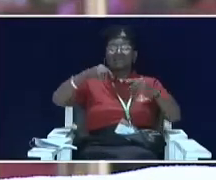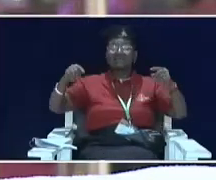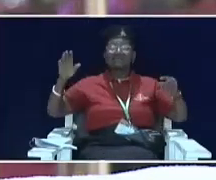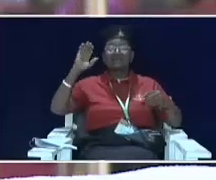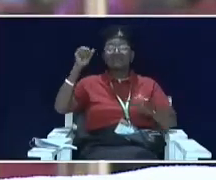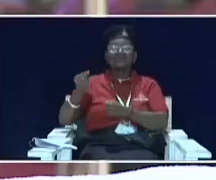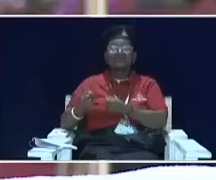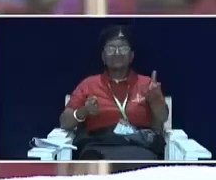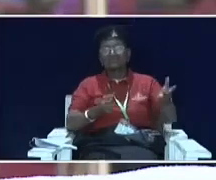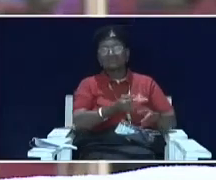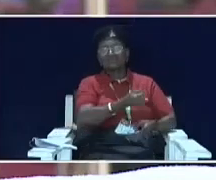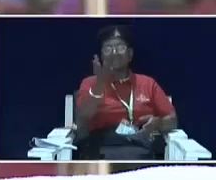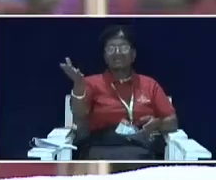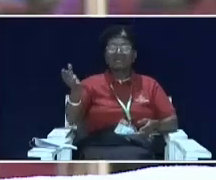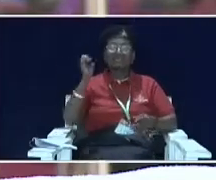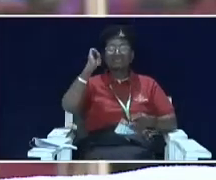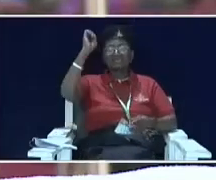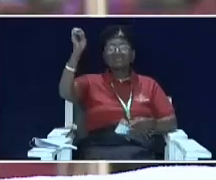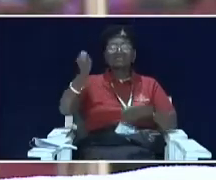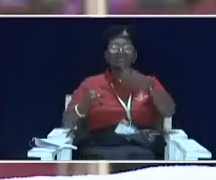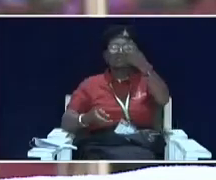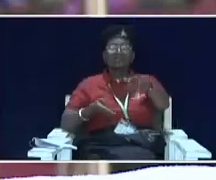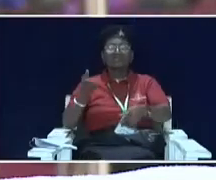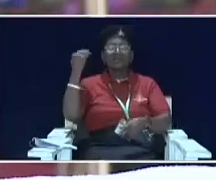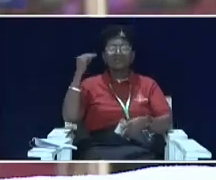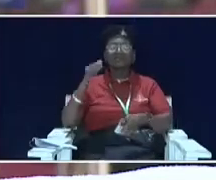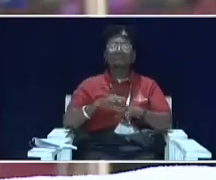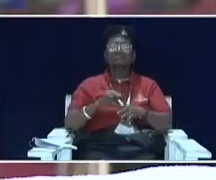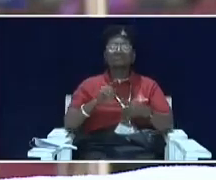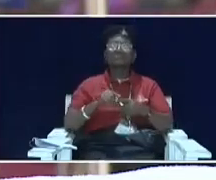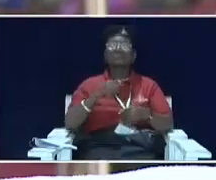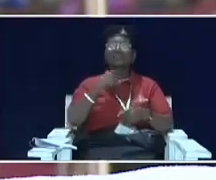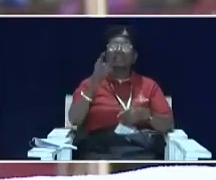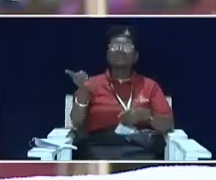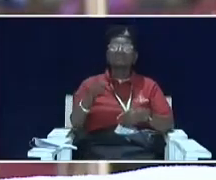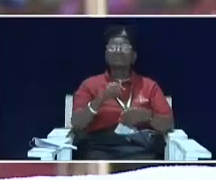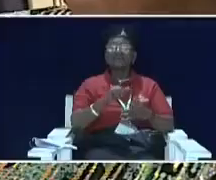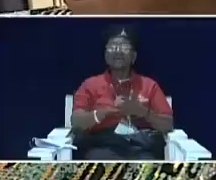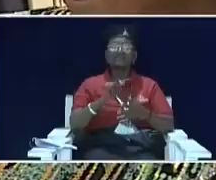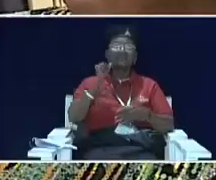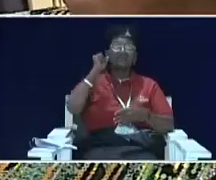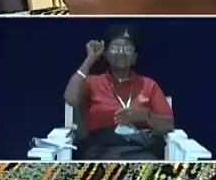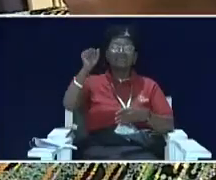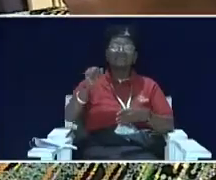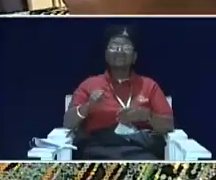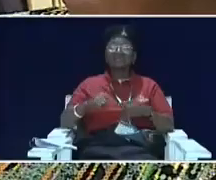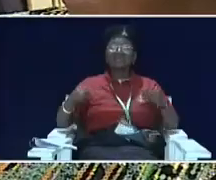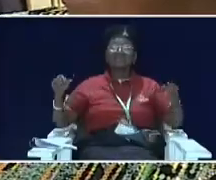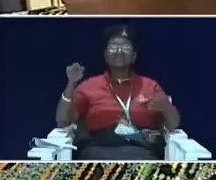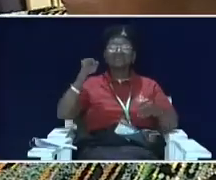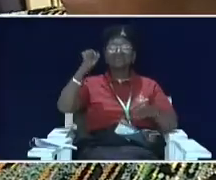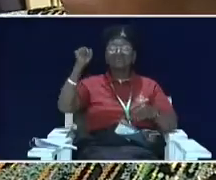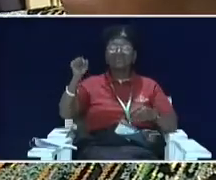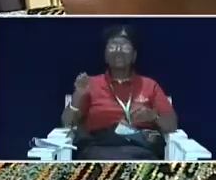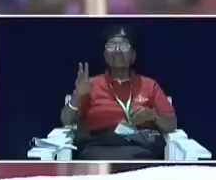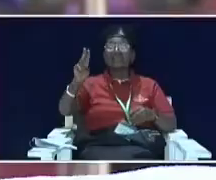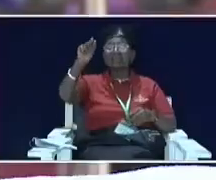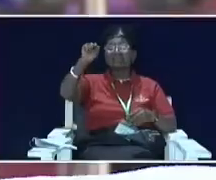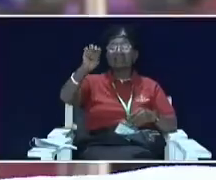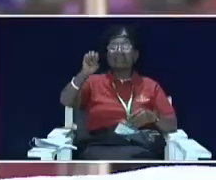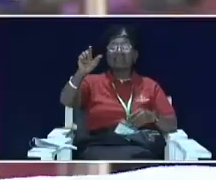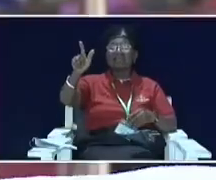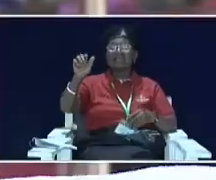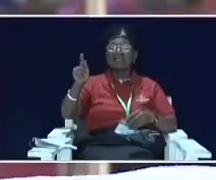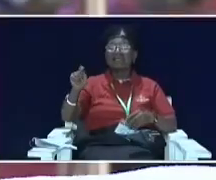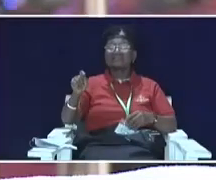tell you that his enemies will be melting before him as